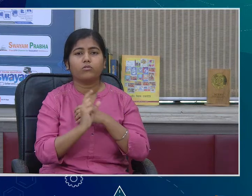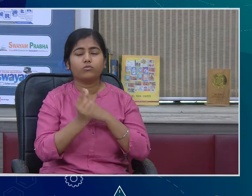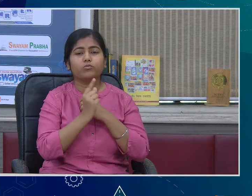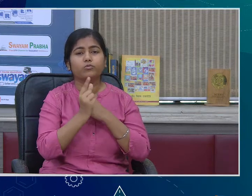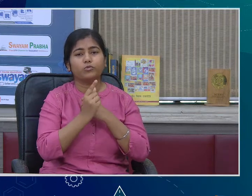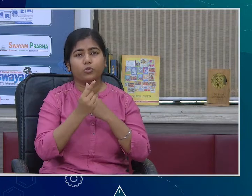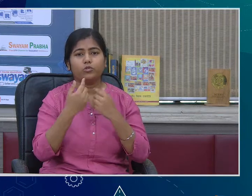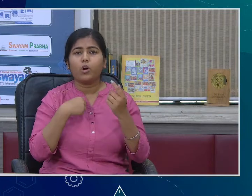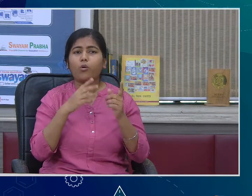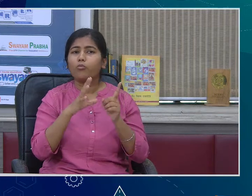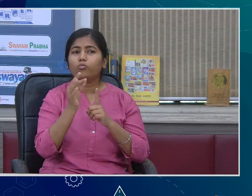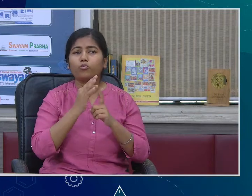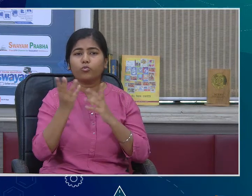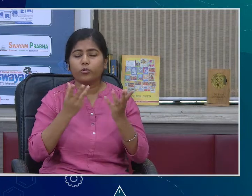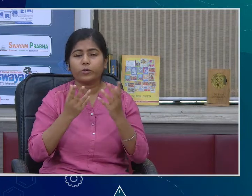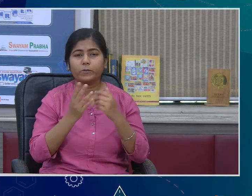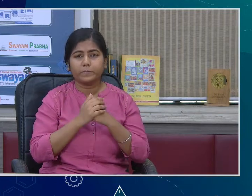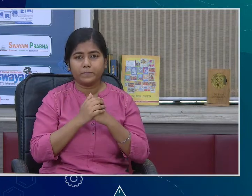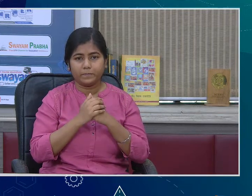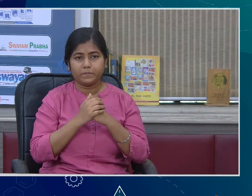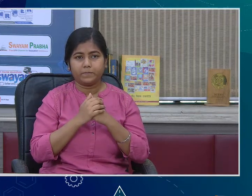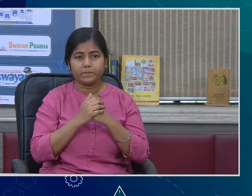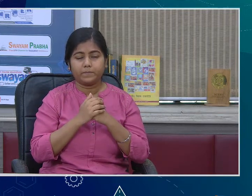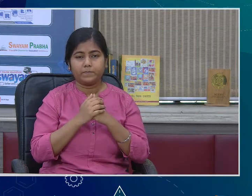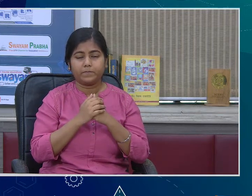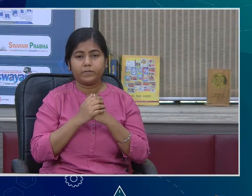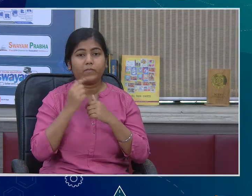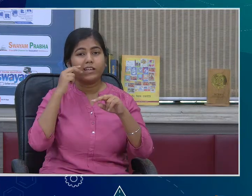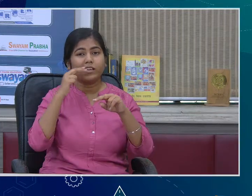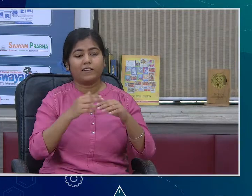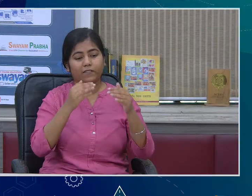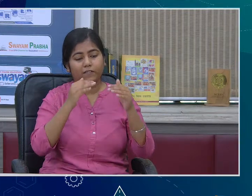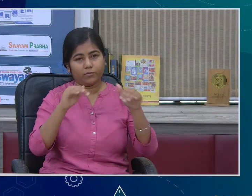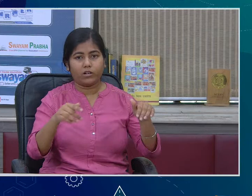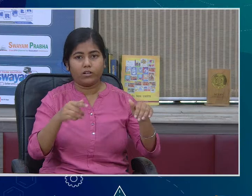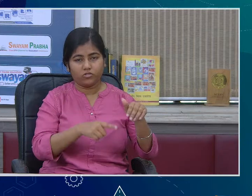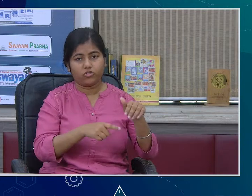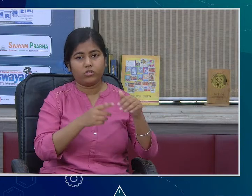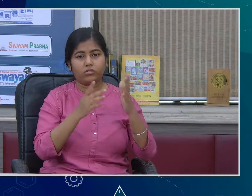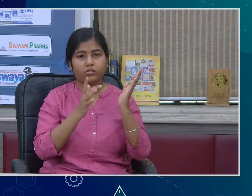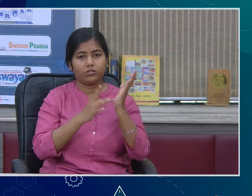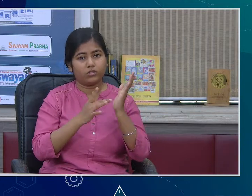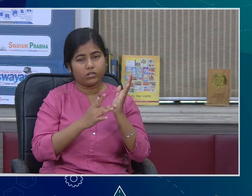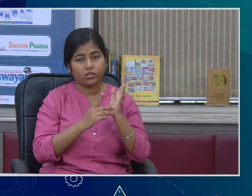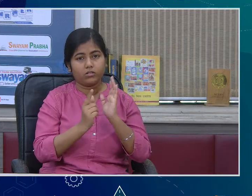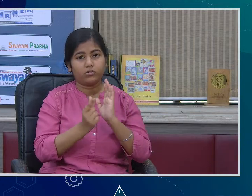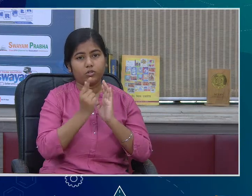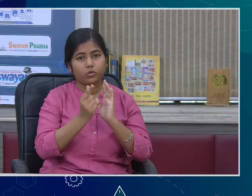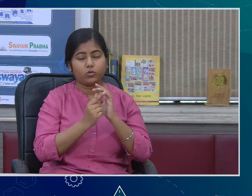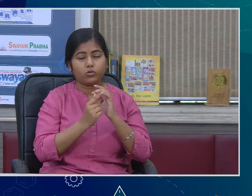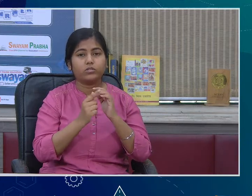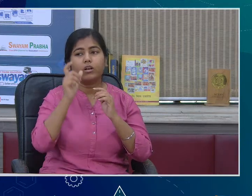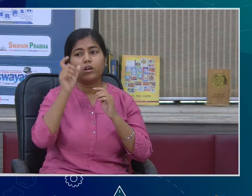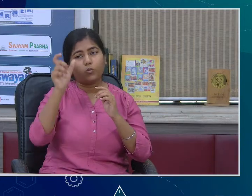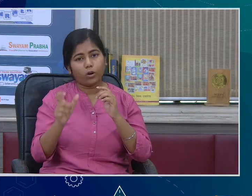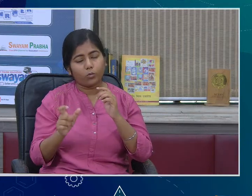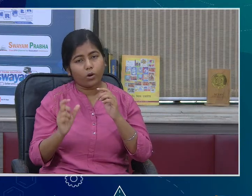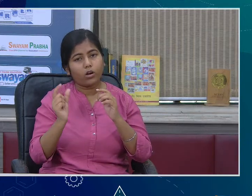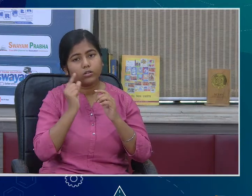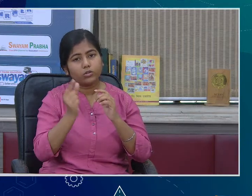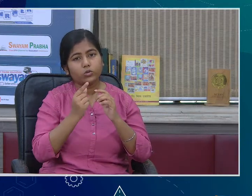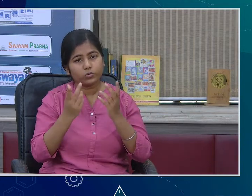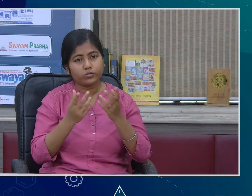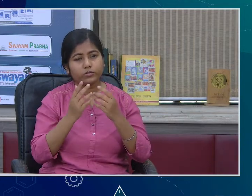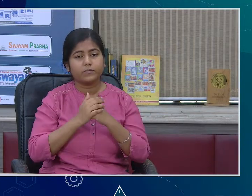can do is that, if the child uses the words which will need to